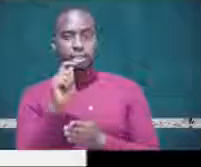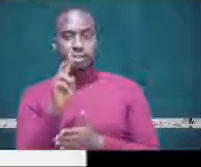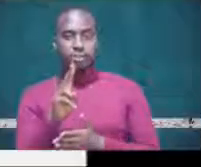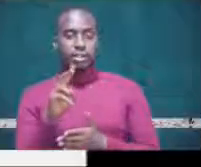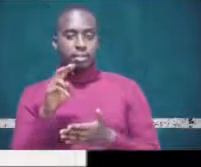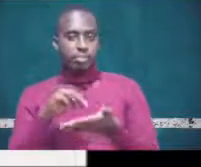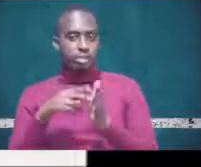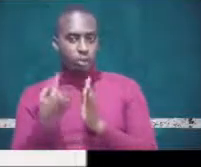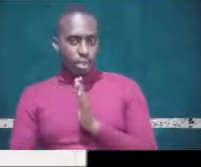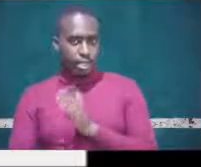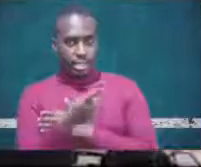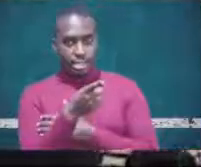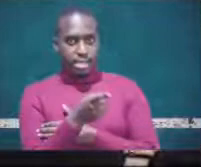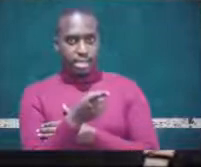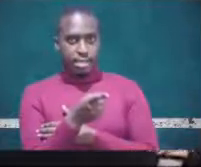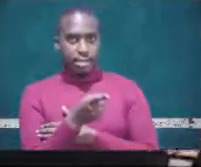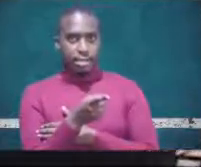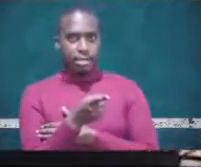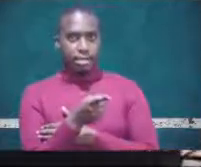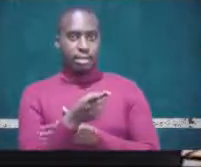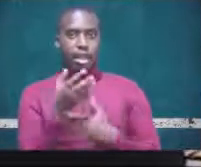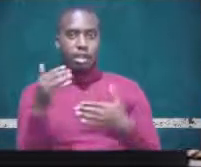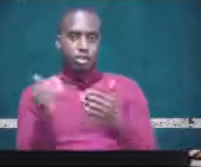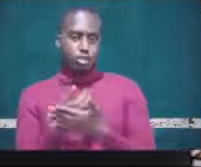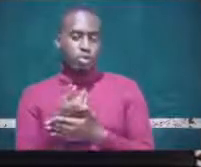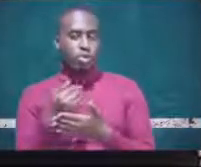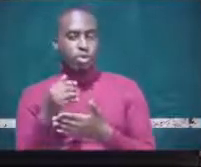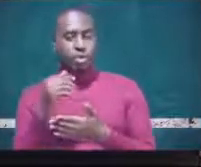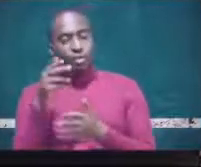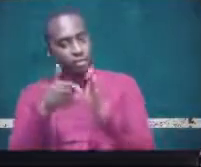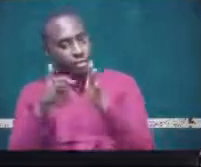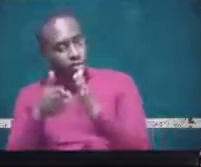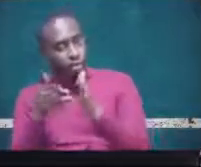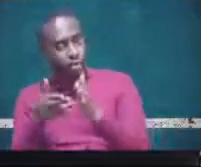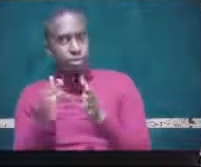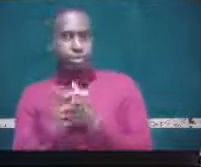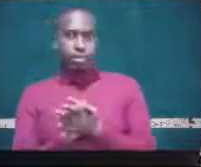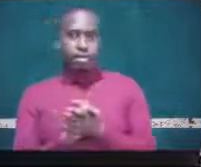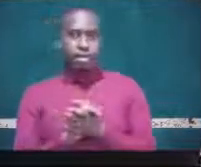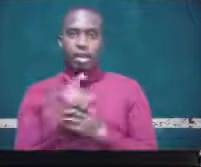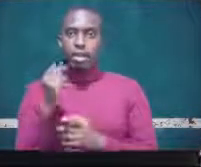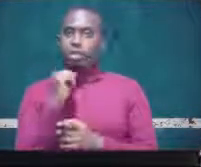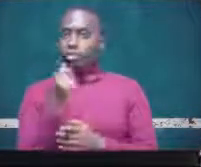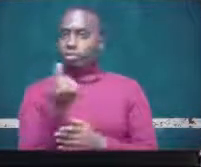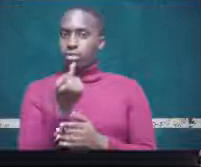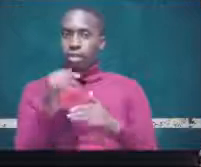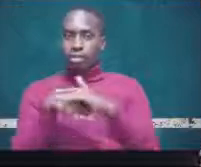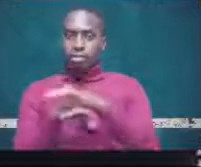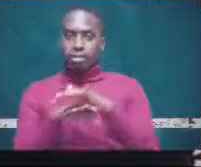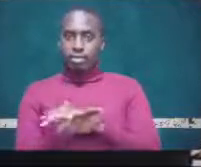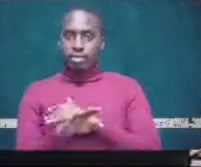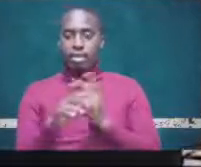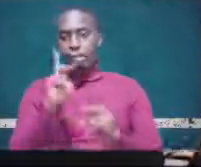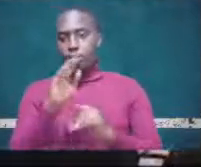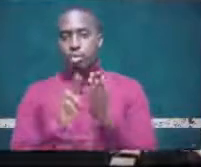televisions? These ones, they use signals. The videos here are not conveyed to the public, are only accessed by authorized